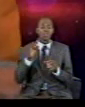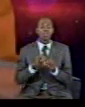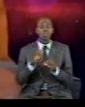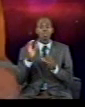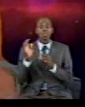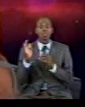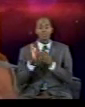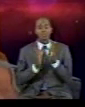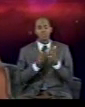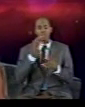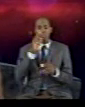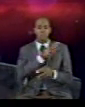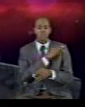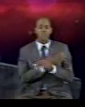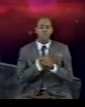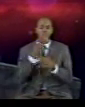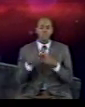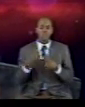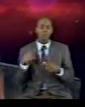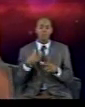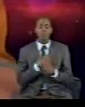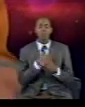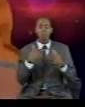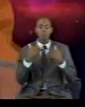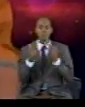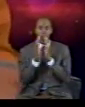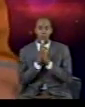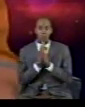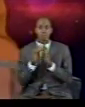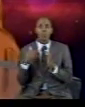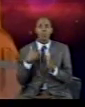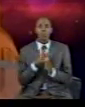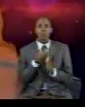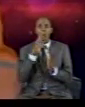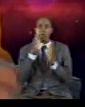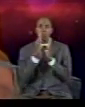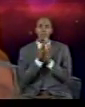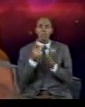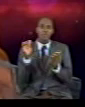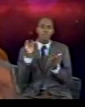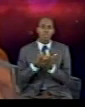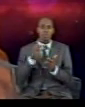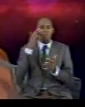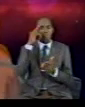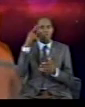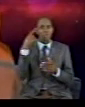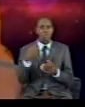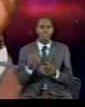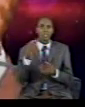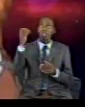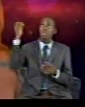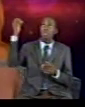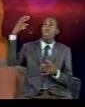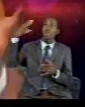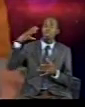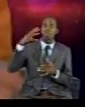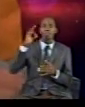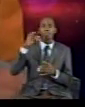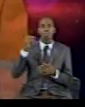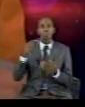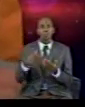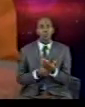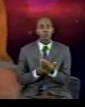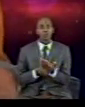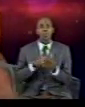pray. We are praying again for the light of the gospel to shine throughout